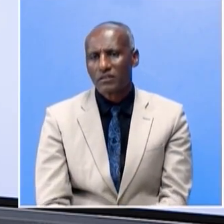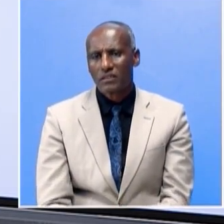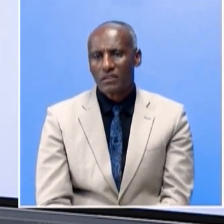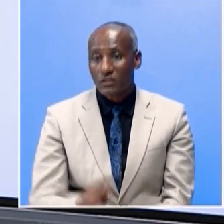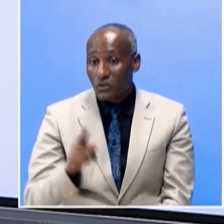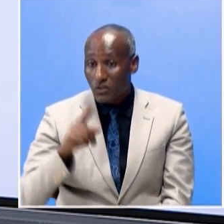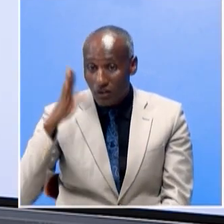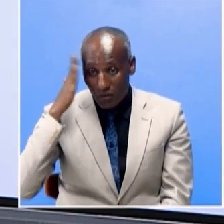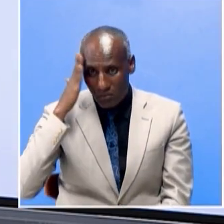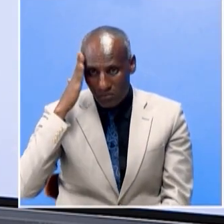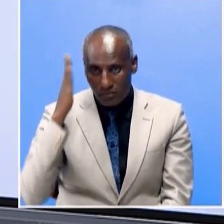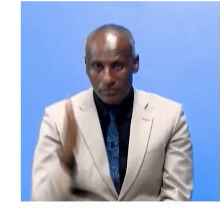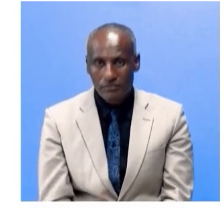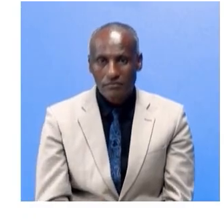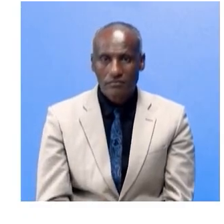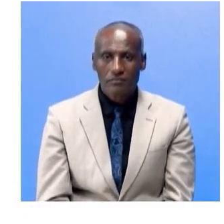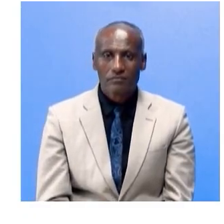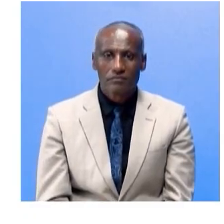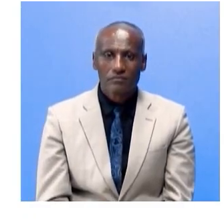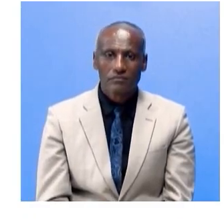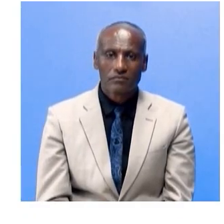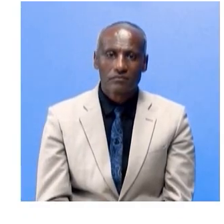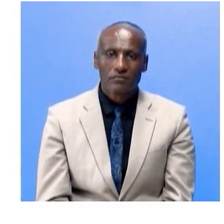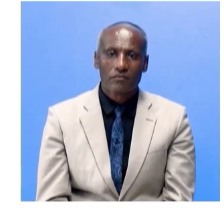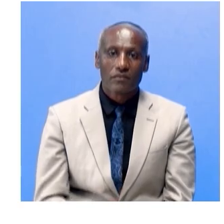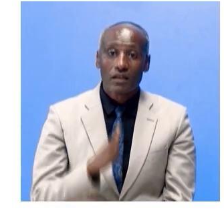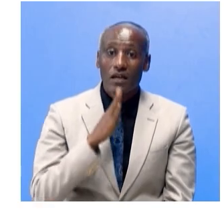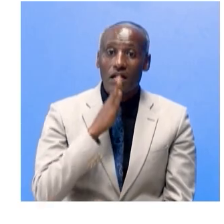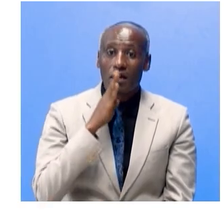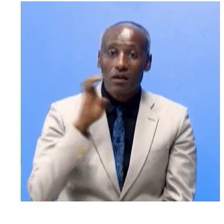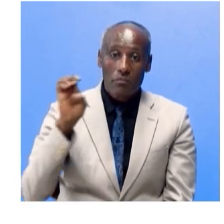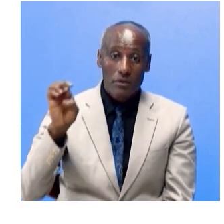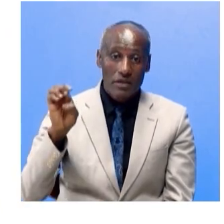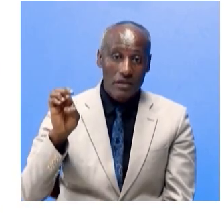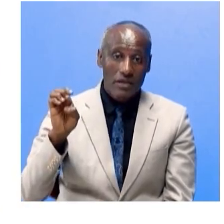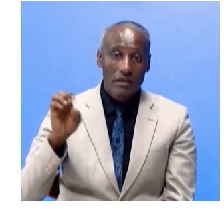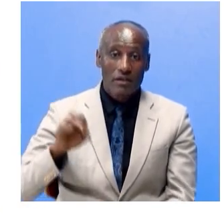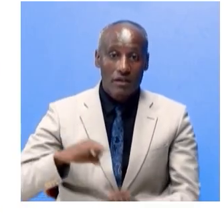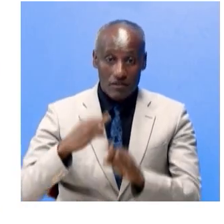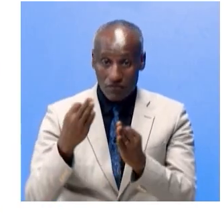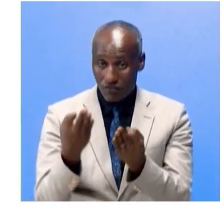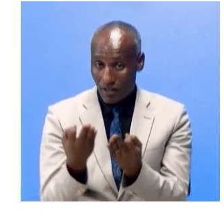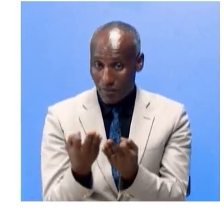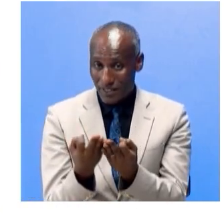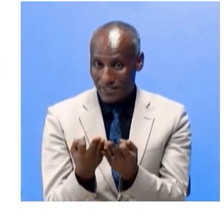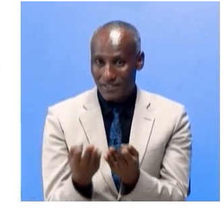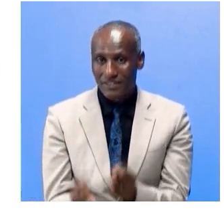know? Here, let's say something about be families. The be families are